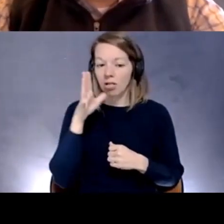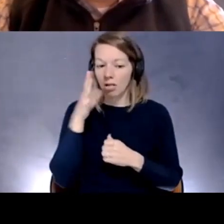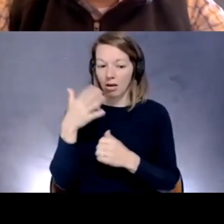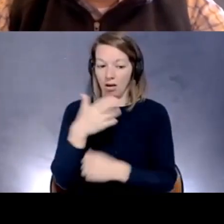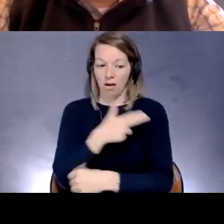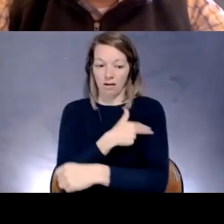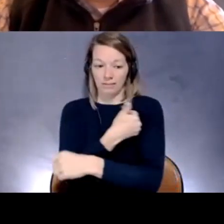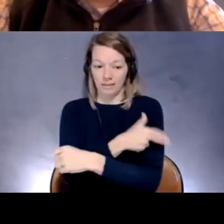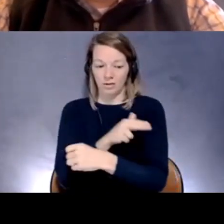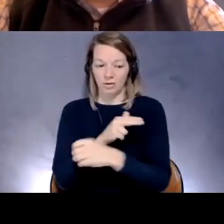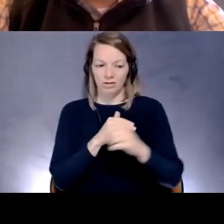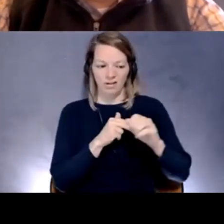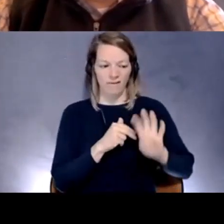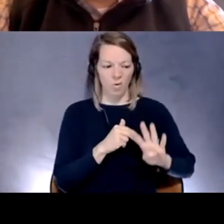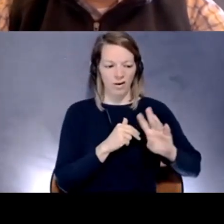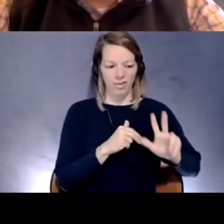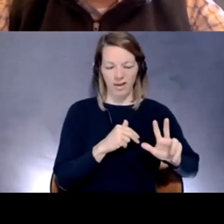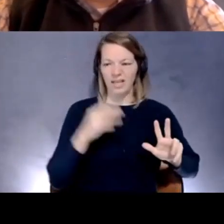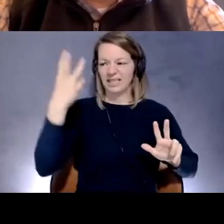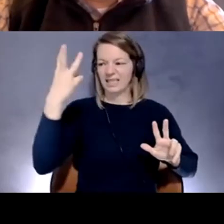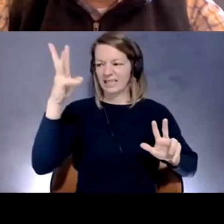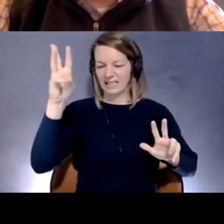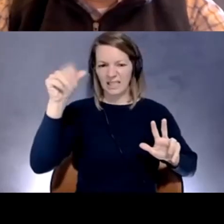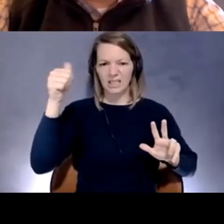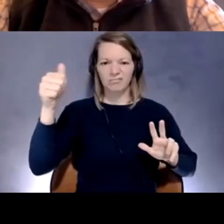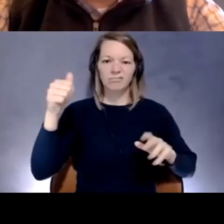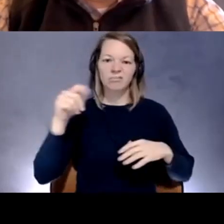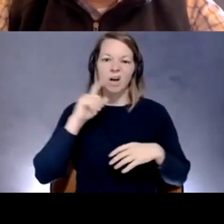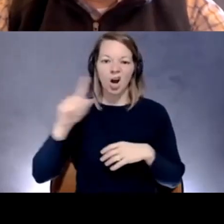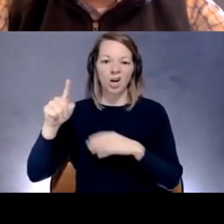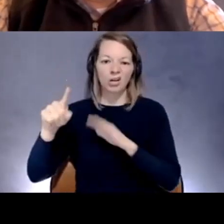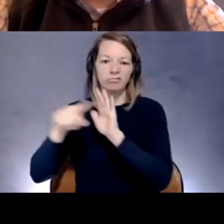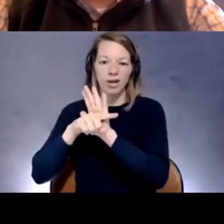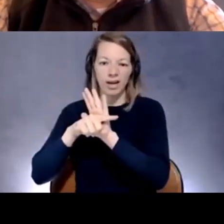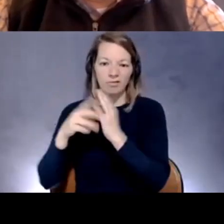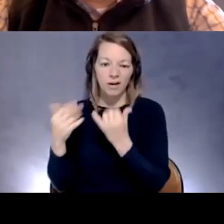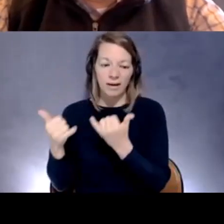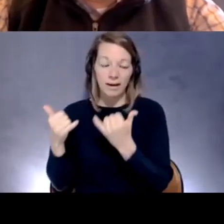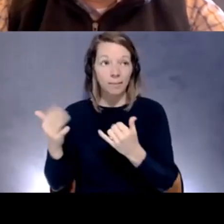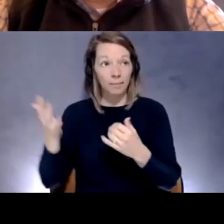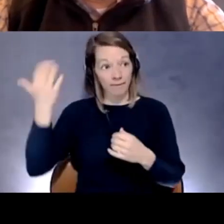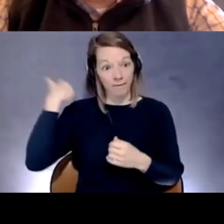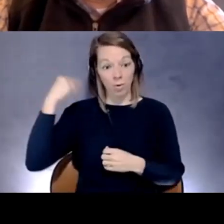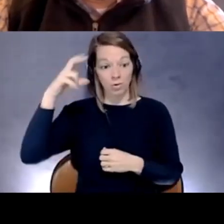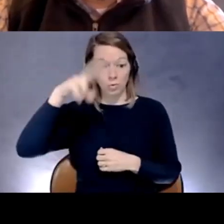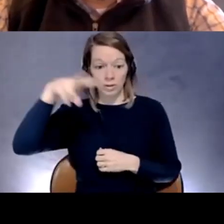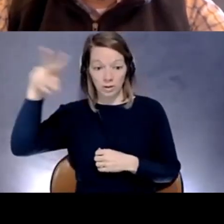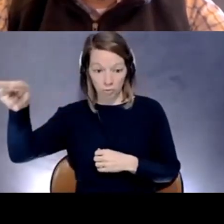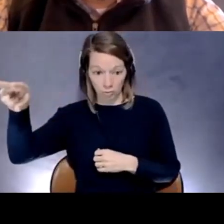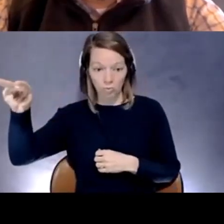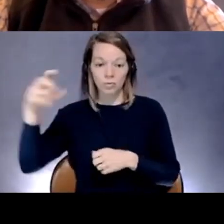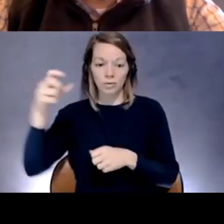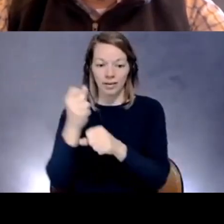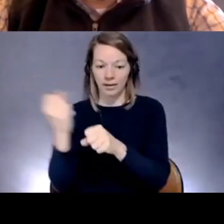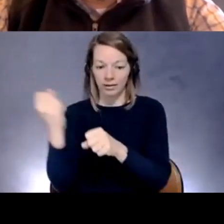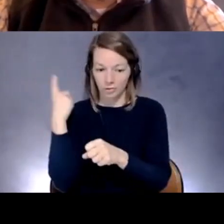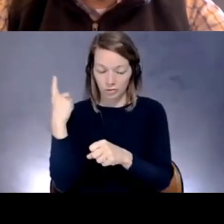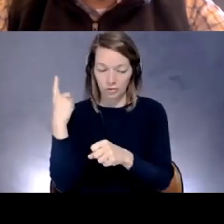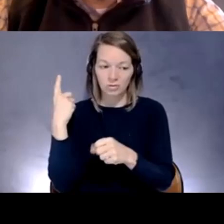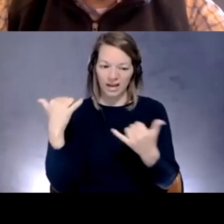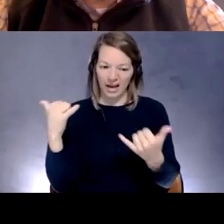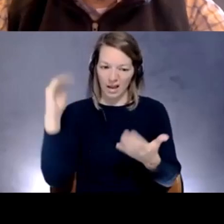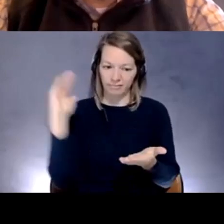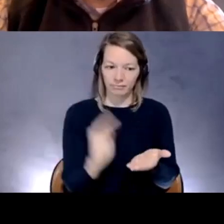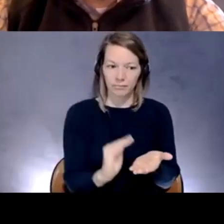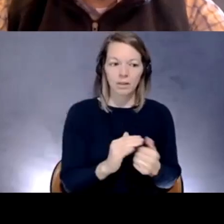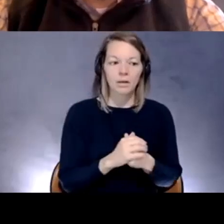that are operating in the red right now, which is down from the 22 that existed last year. But in